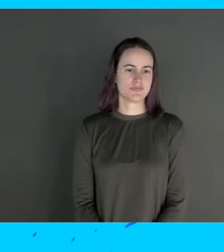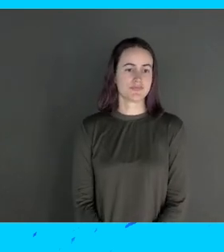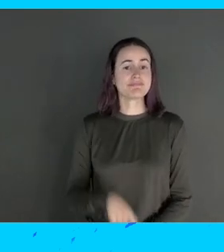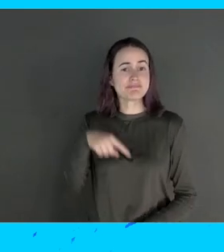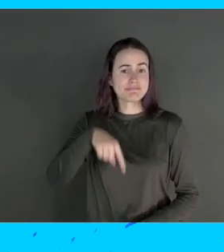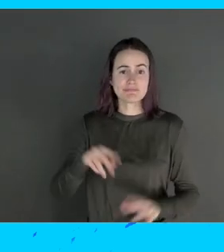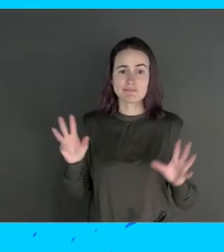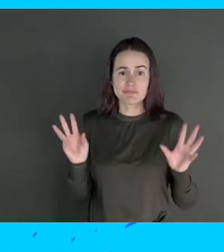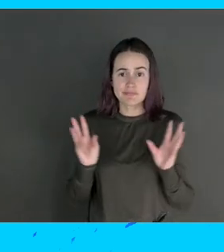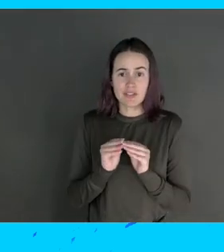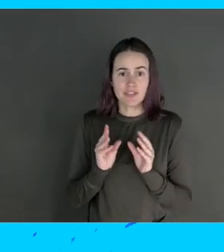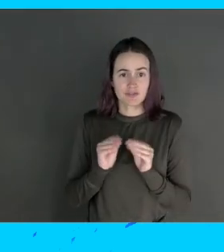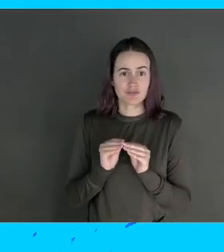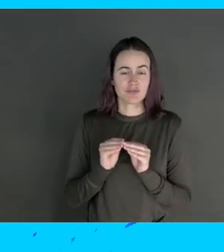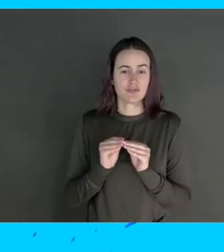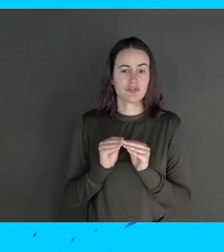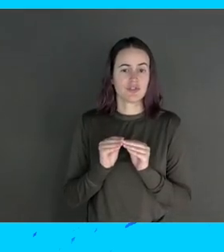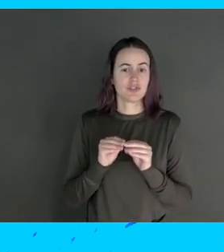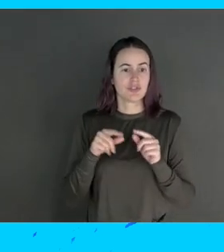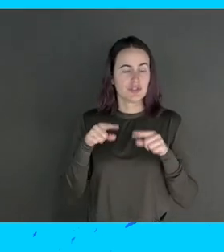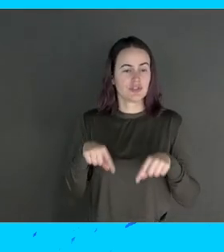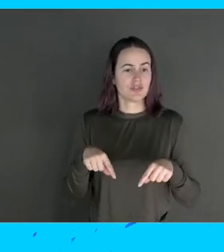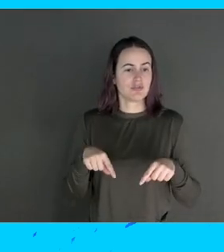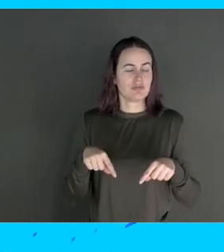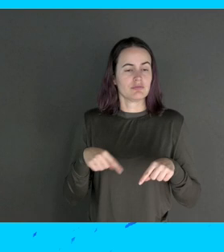we have a couple of